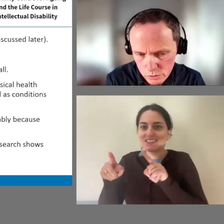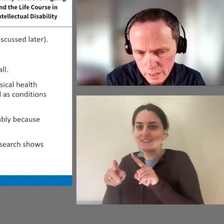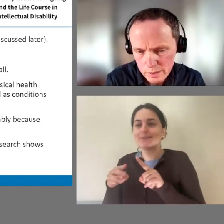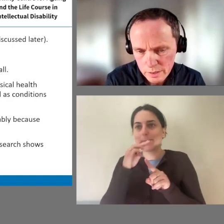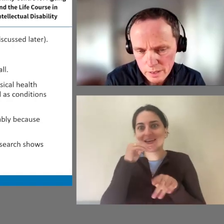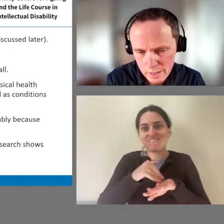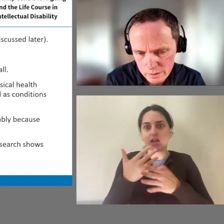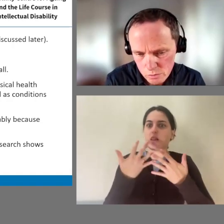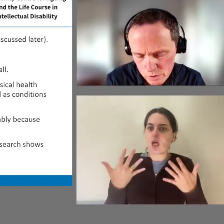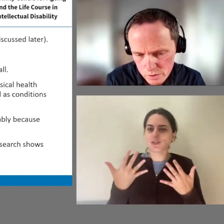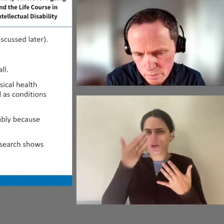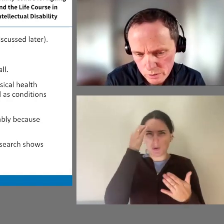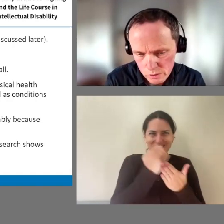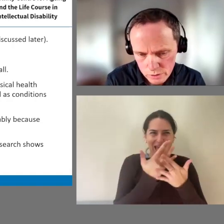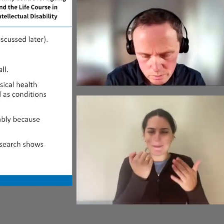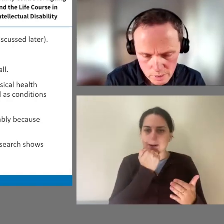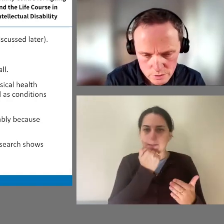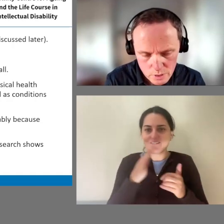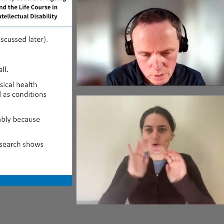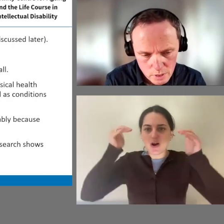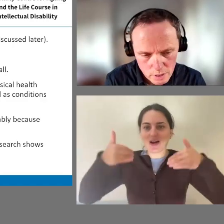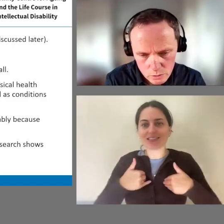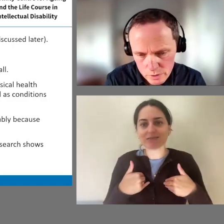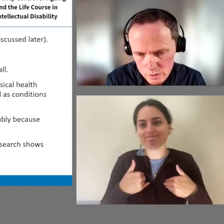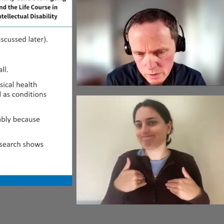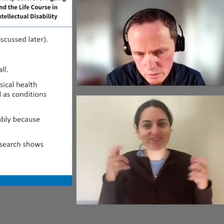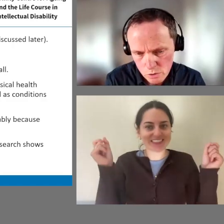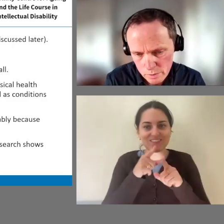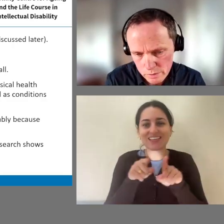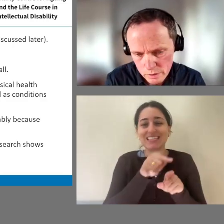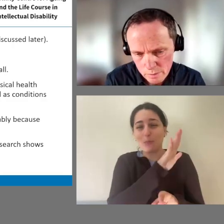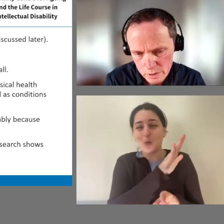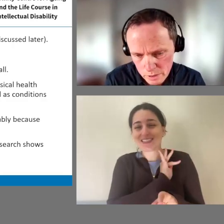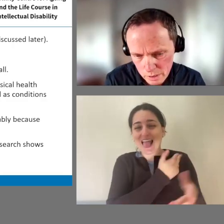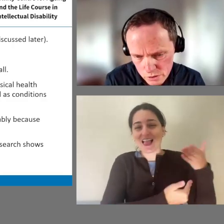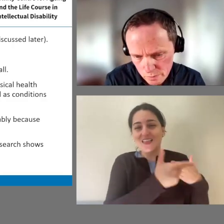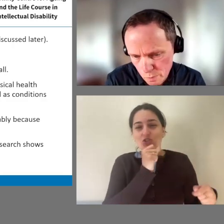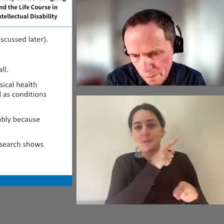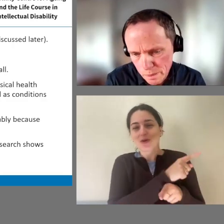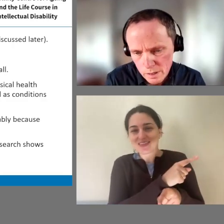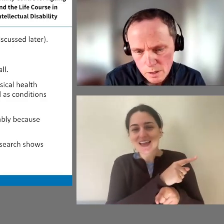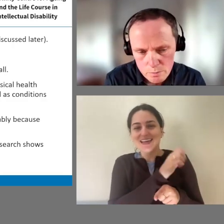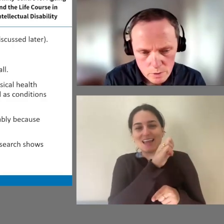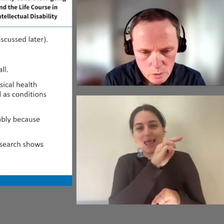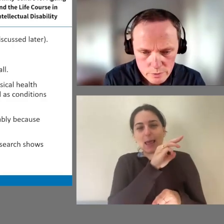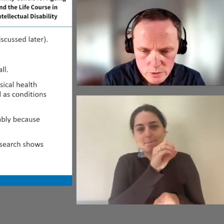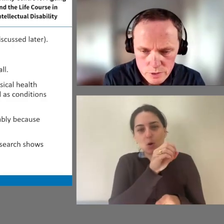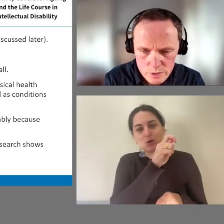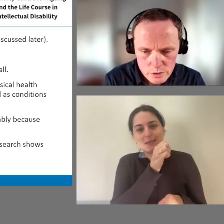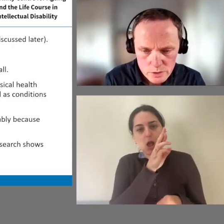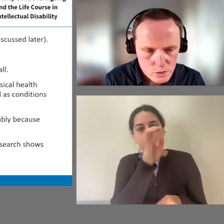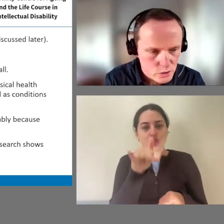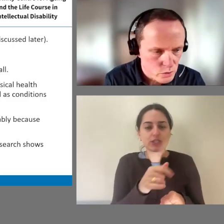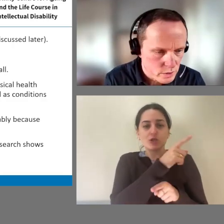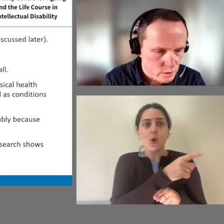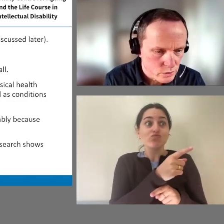difficult to get exact numbers about autism, as Louise spoke about the epidemiology. However, the